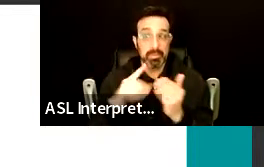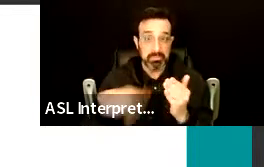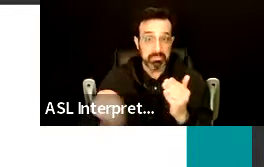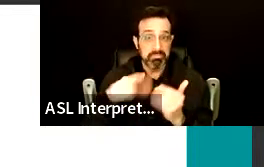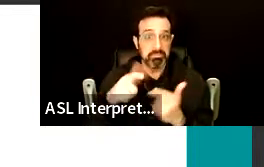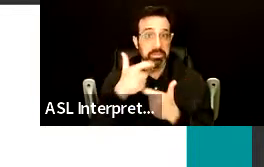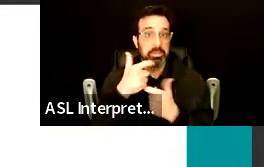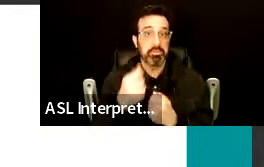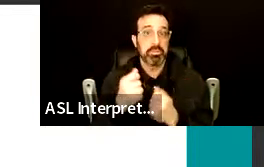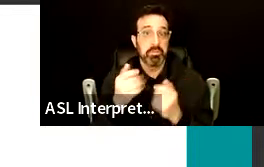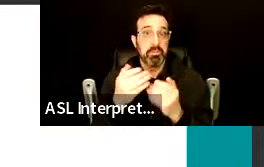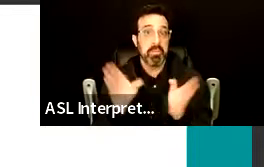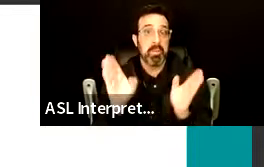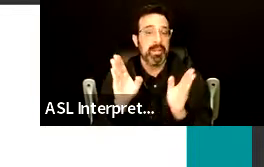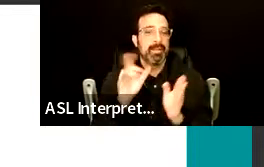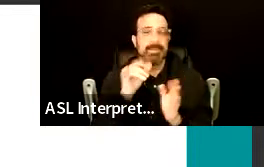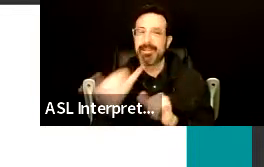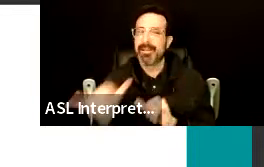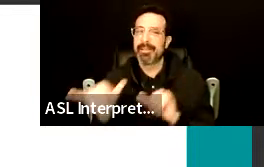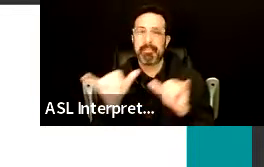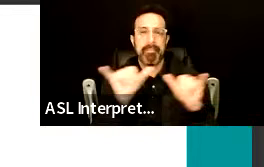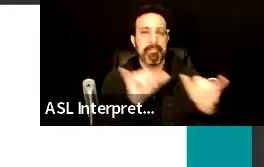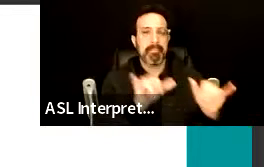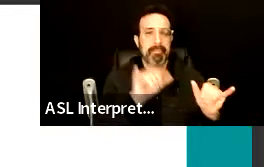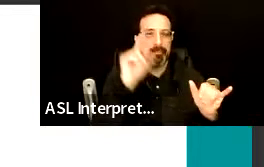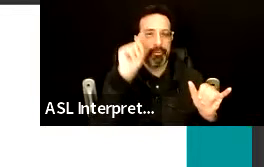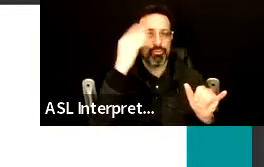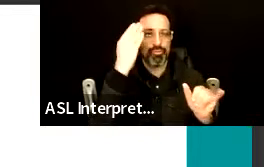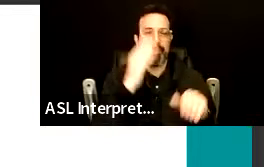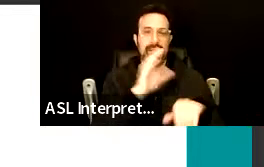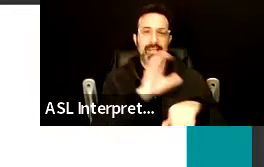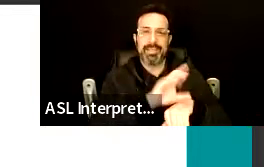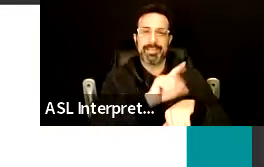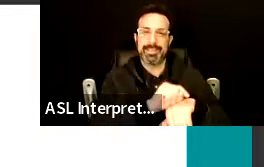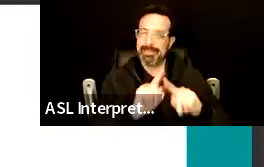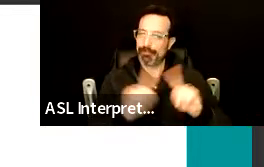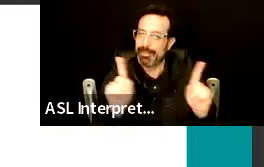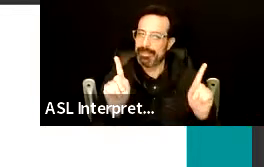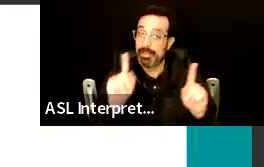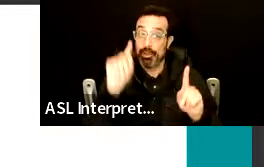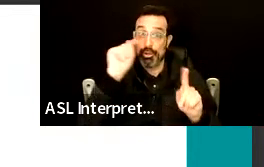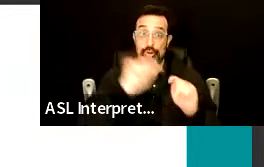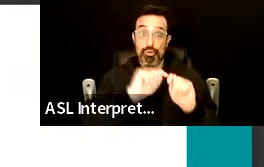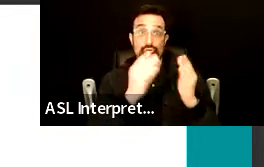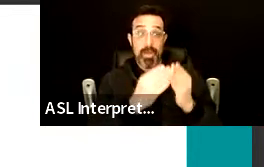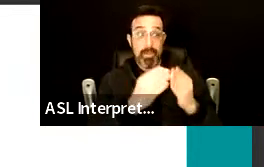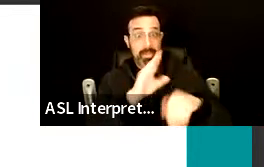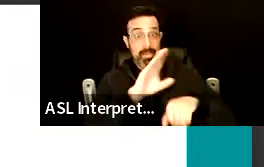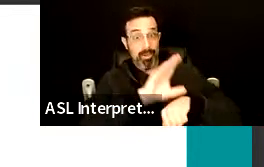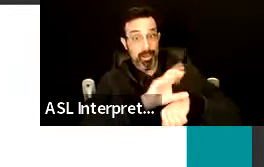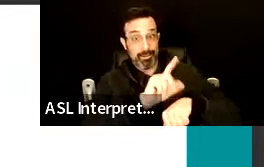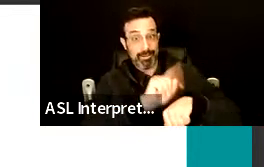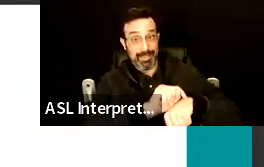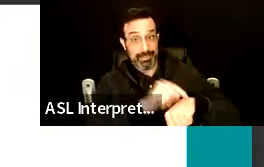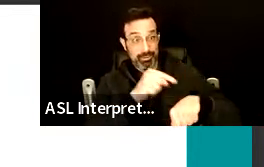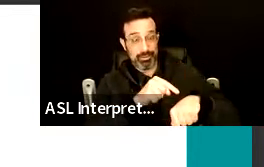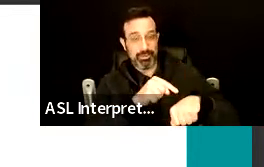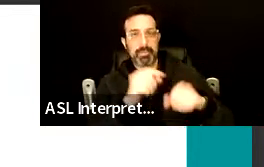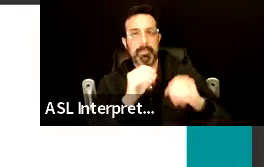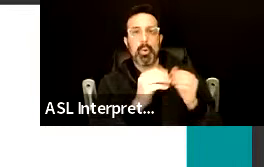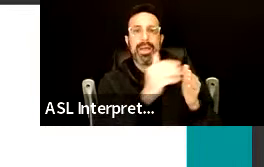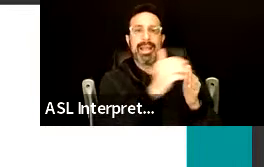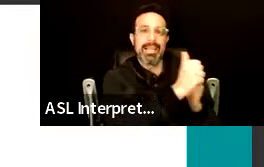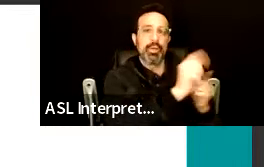public is not the same thing as tribal consultation. So consultation with the tribes happens at that